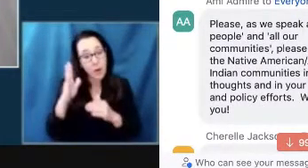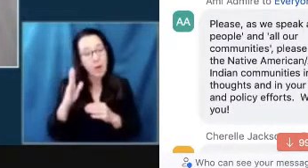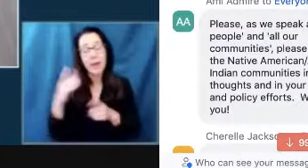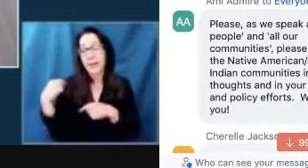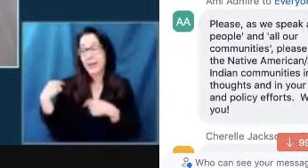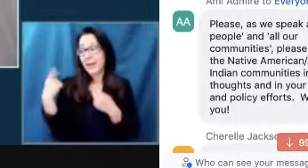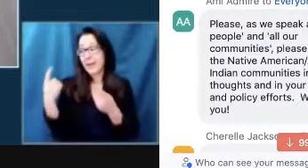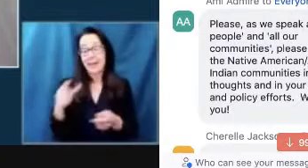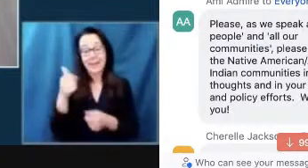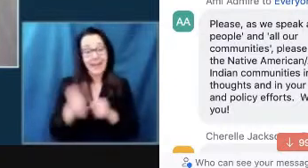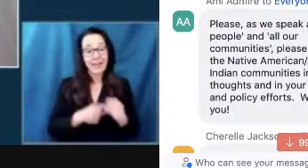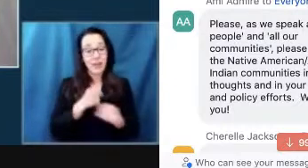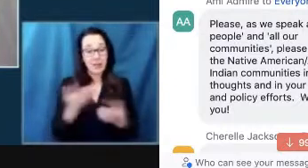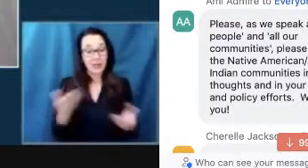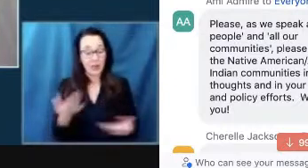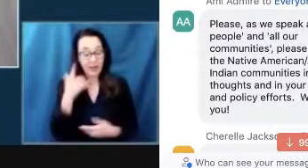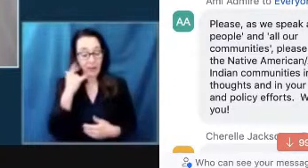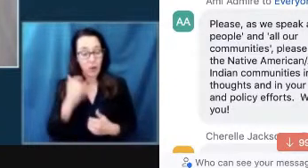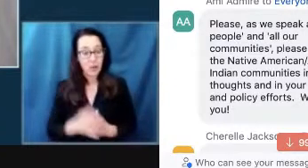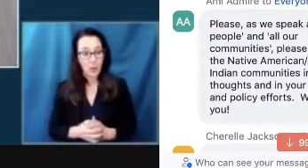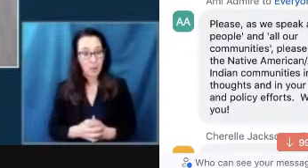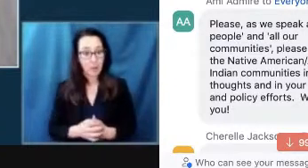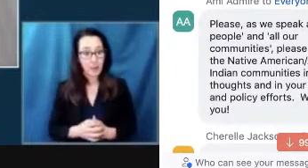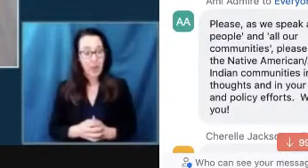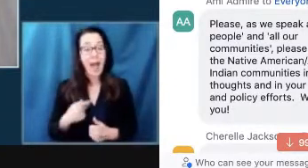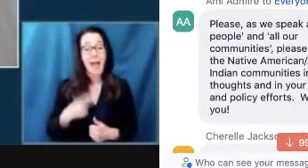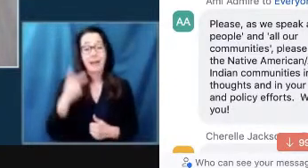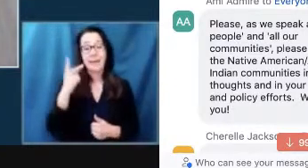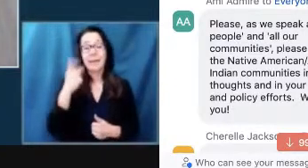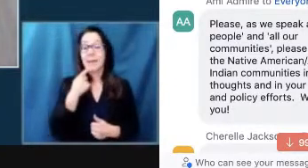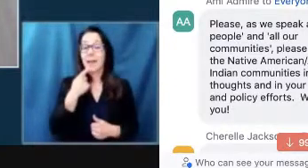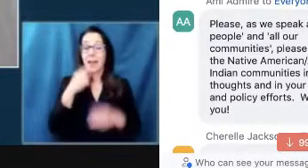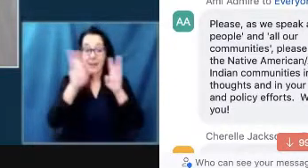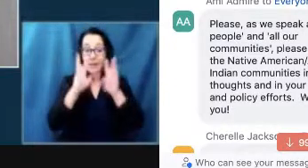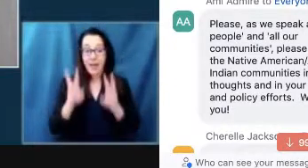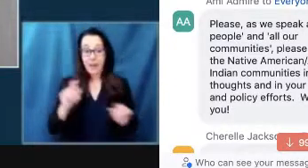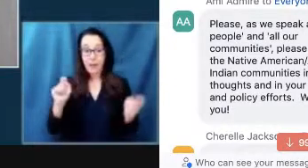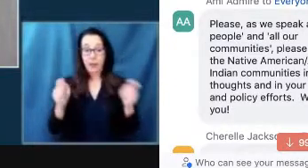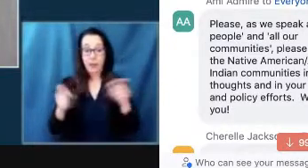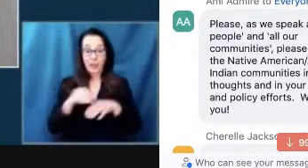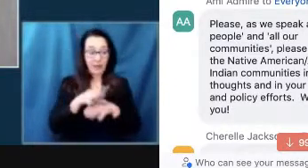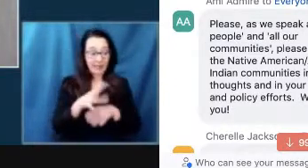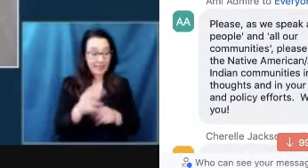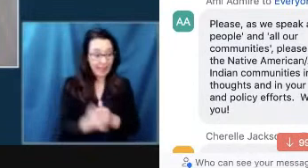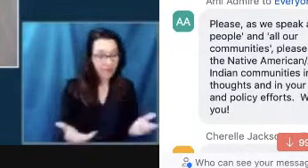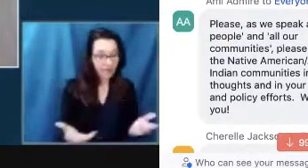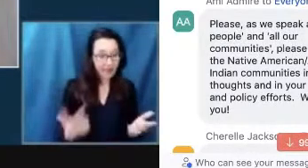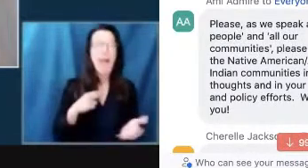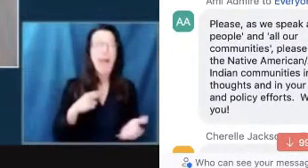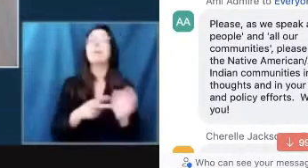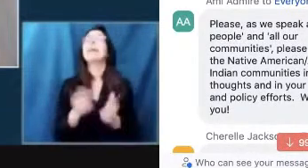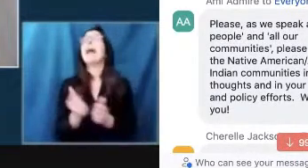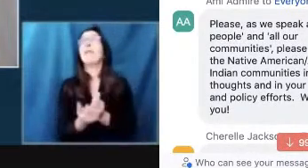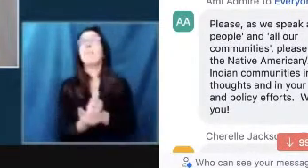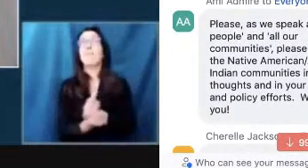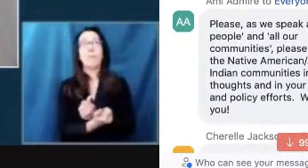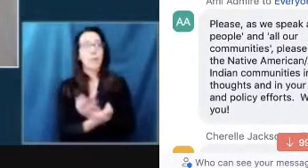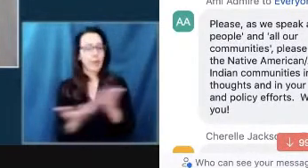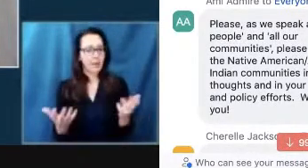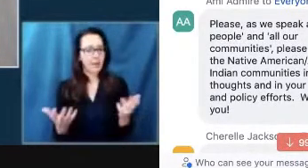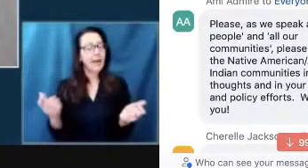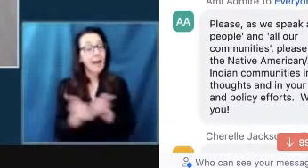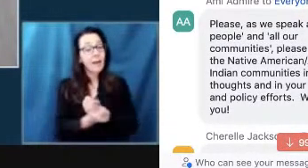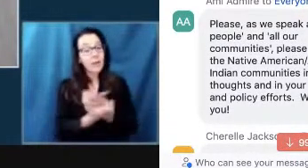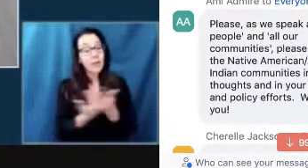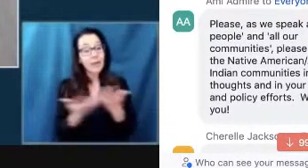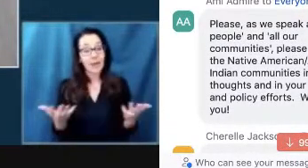decade. When I say climate change is affecting everything, I mean everything. Every major issue in California has a